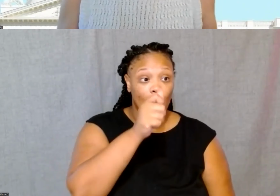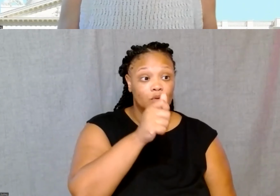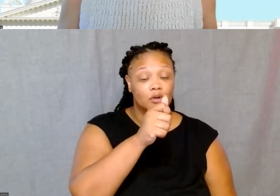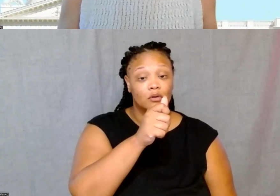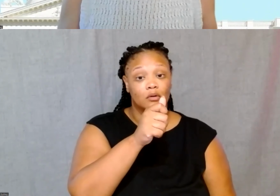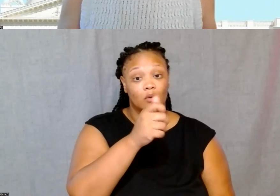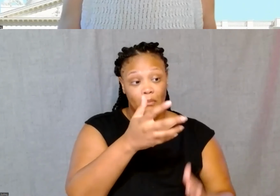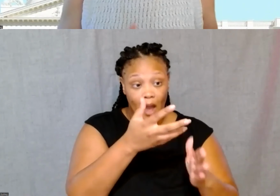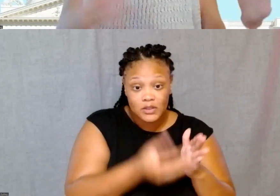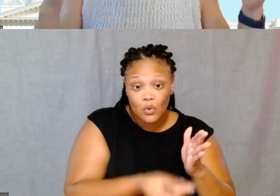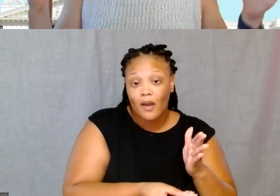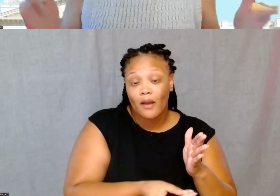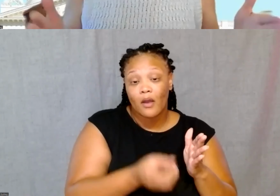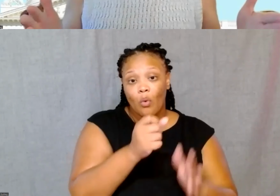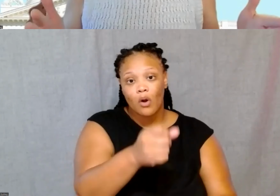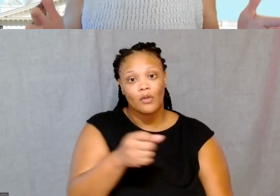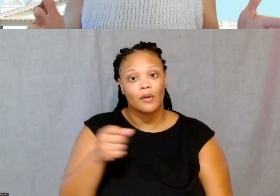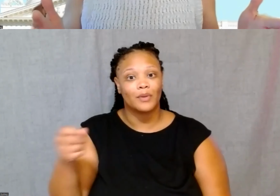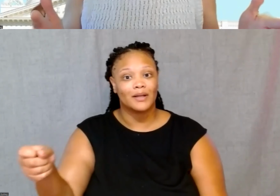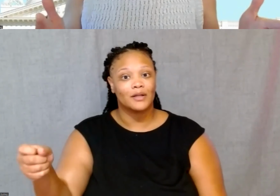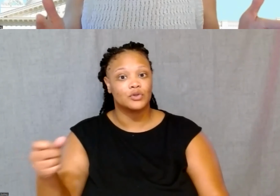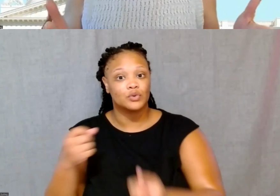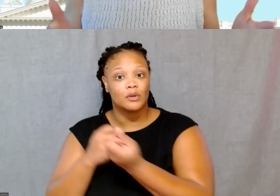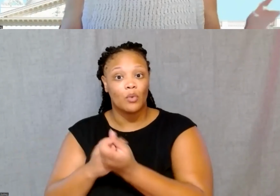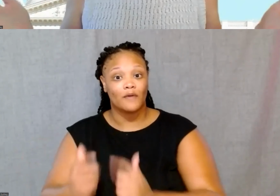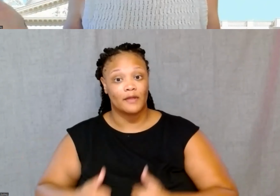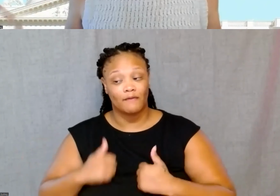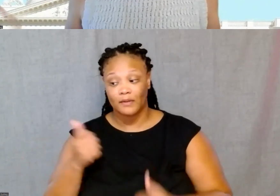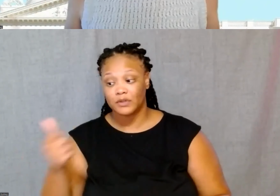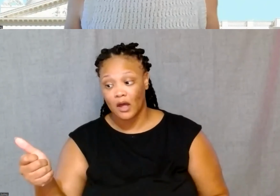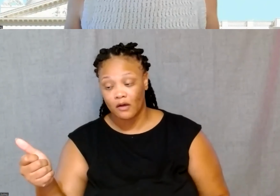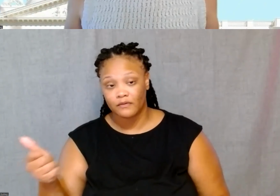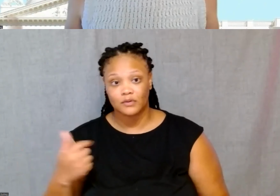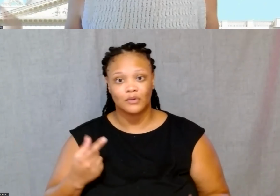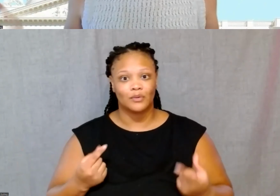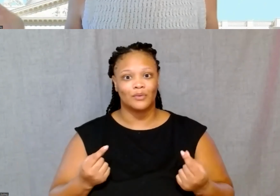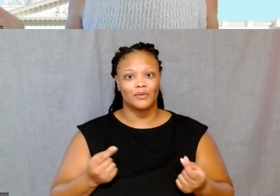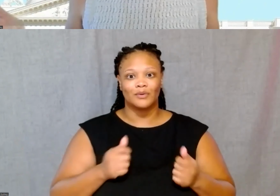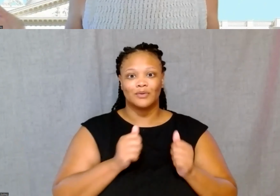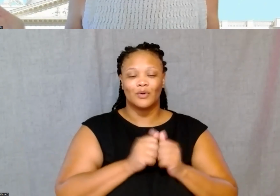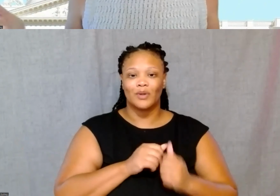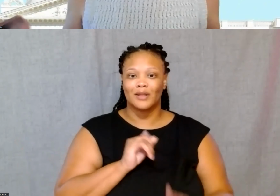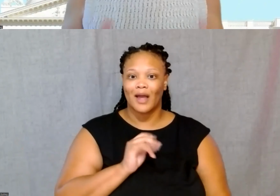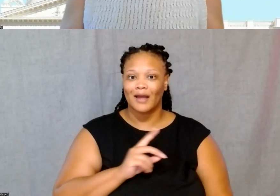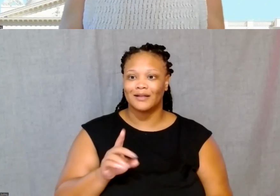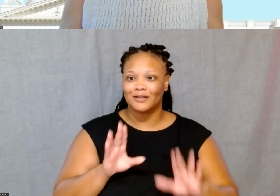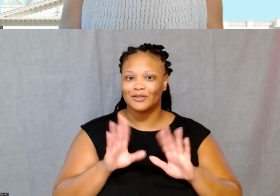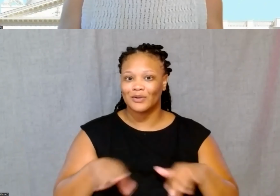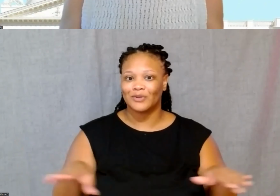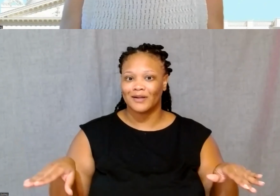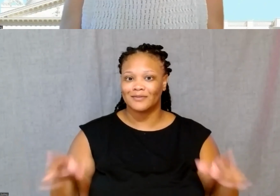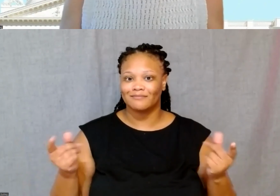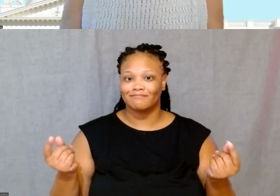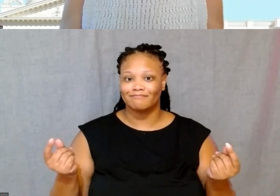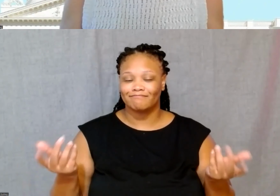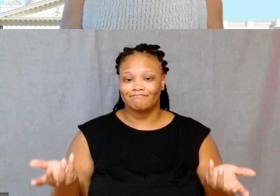into supported living, there is, what do we do with our IDD children? So